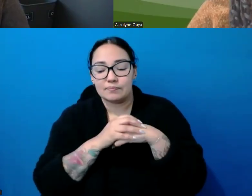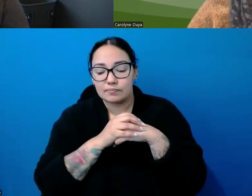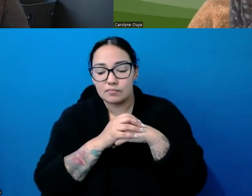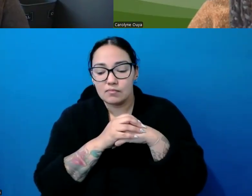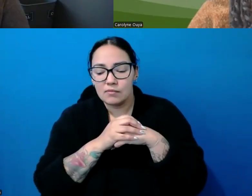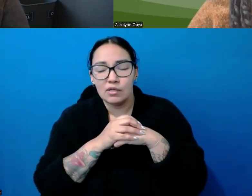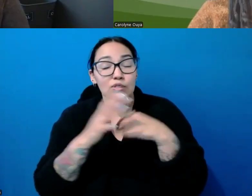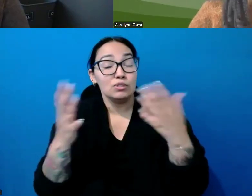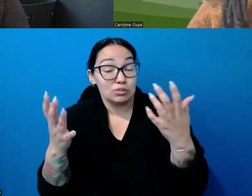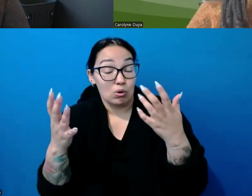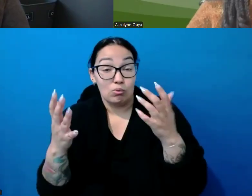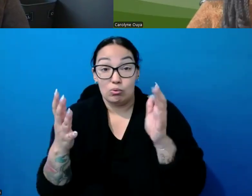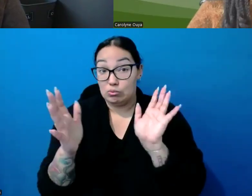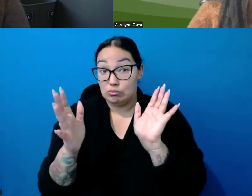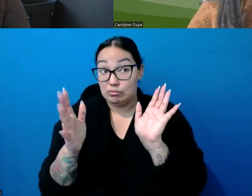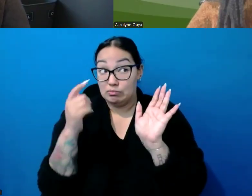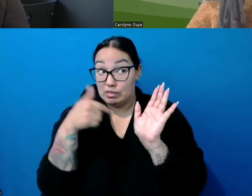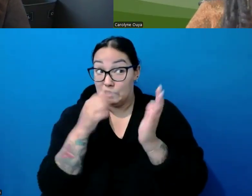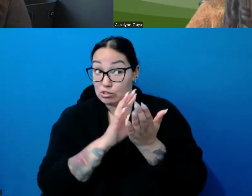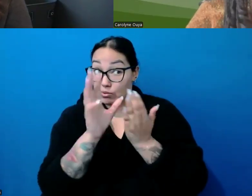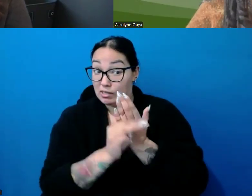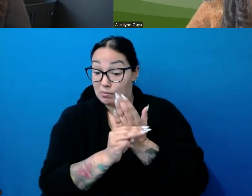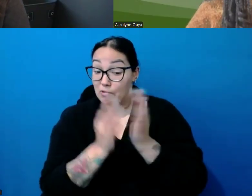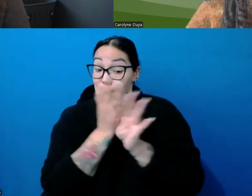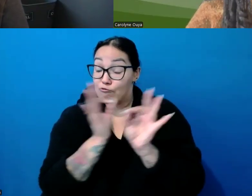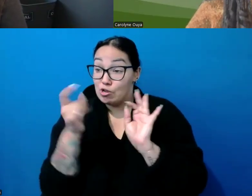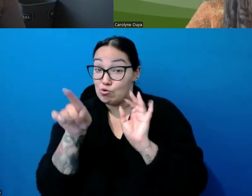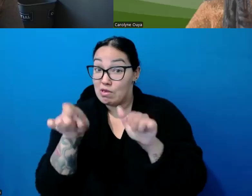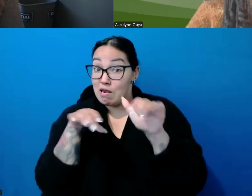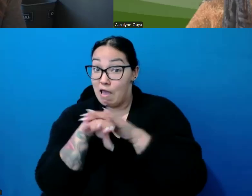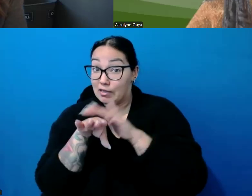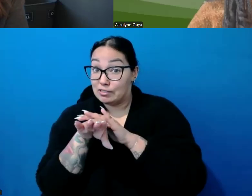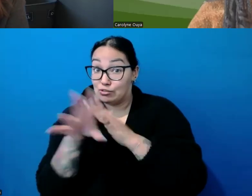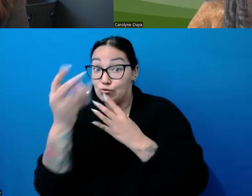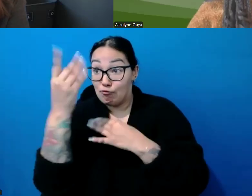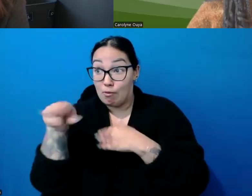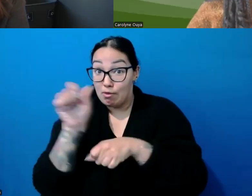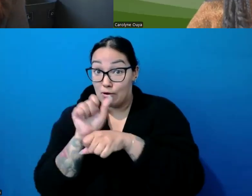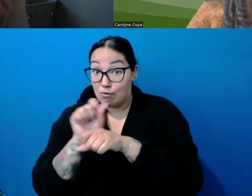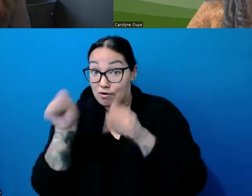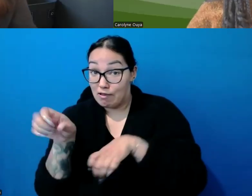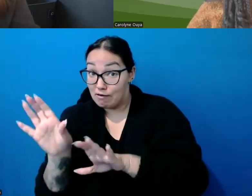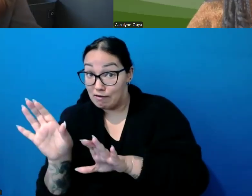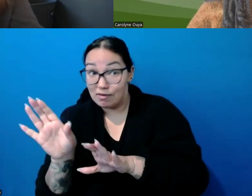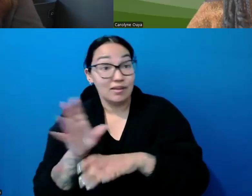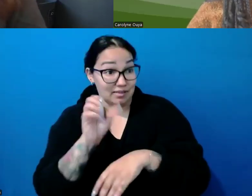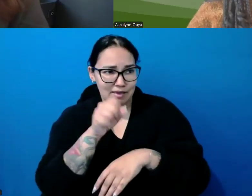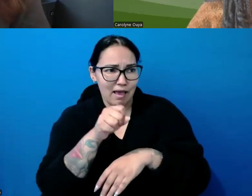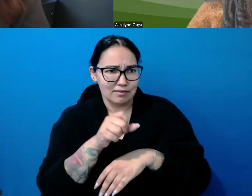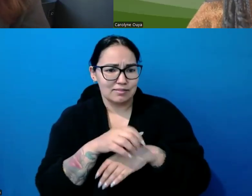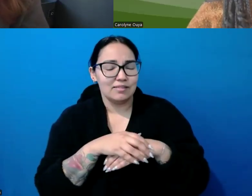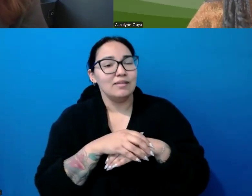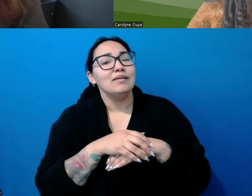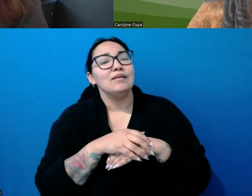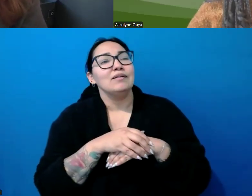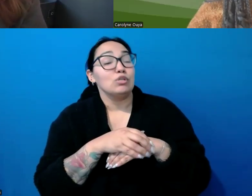I'm hearing that this curriculum is free and they could access that to help inform the Yes. work that they're doing. Yeah, absolutely. So currently,